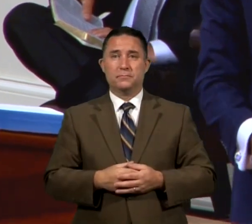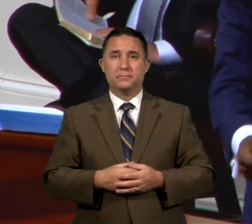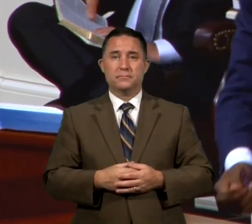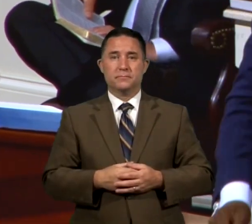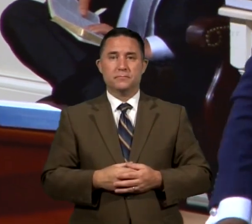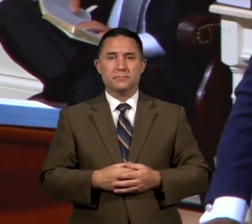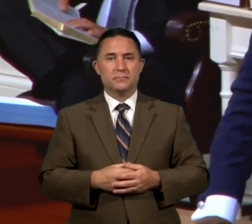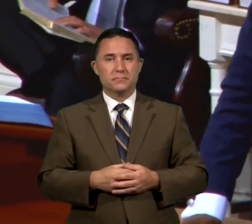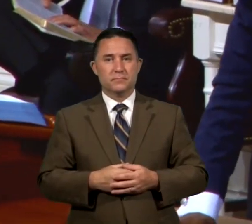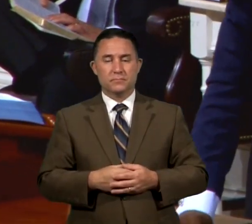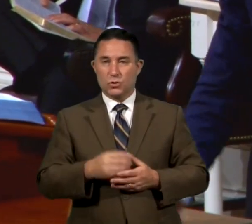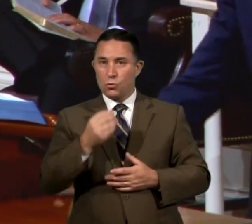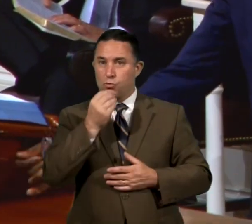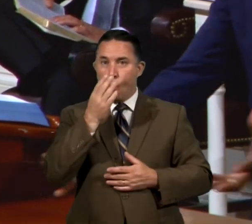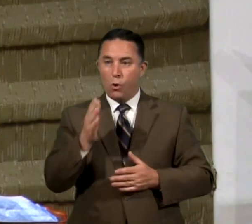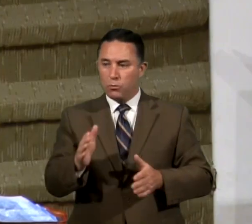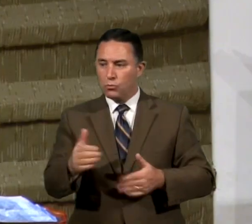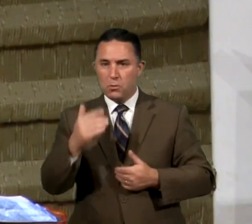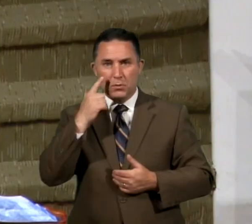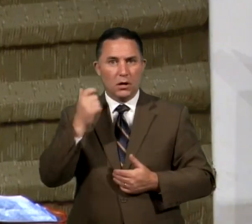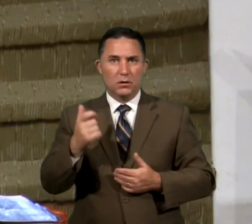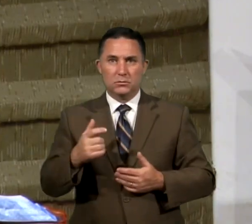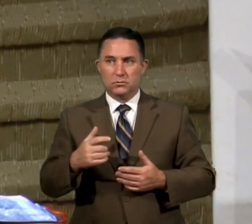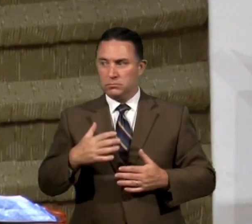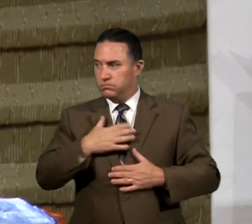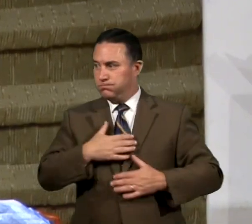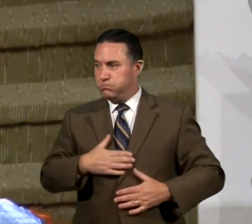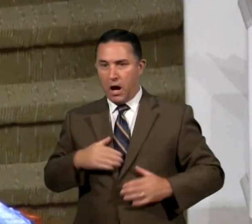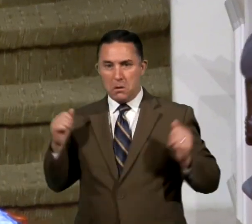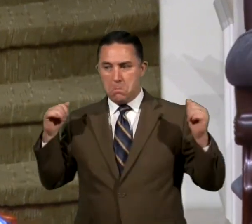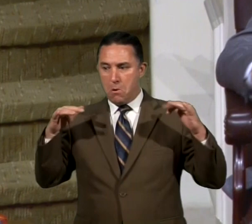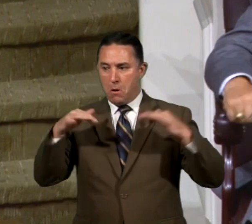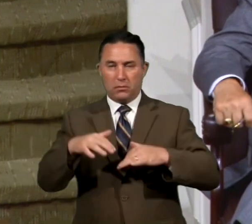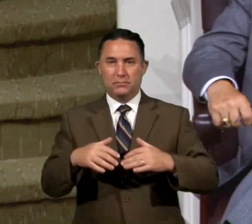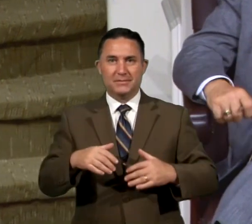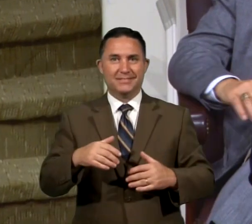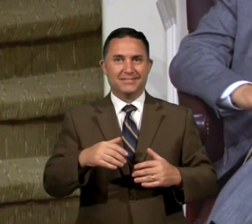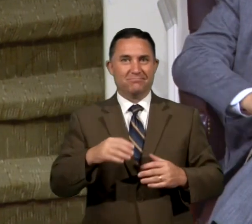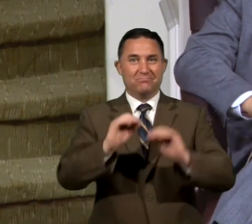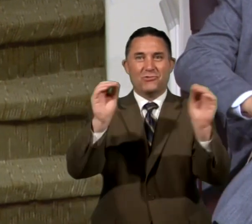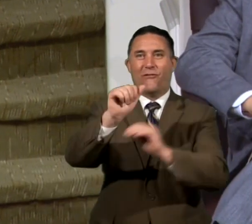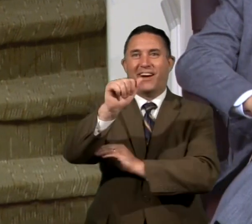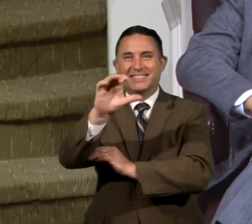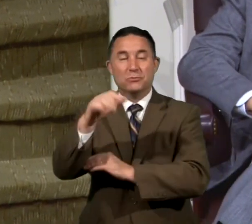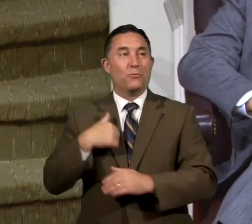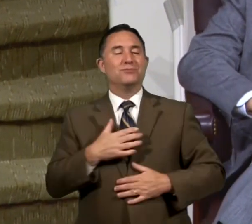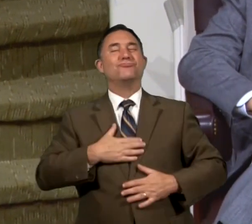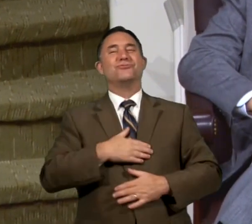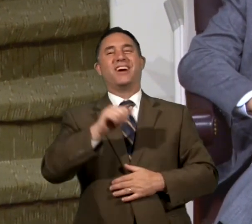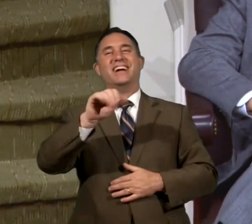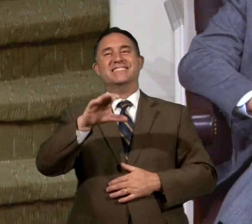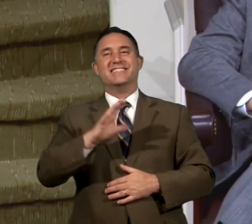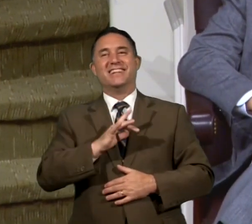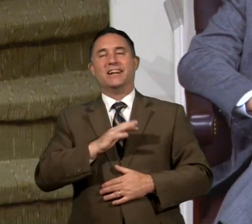And it just got warm in the room because it was so many bodies in the room. They didn't have AC like we do. We get to enjoy that.